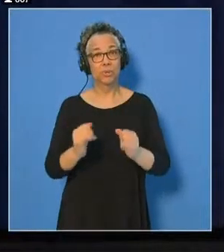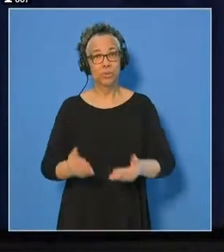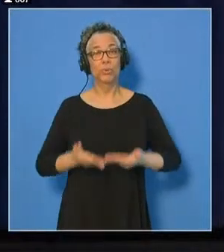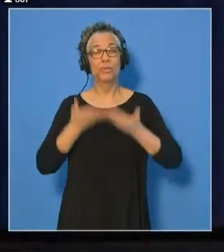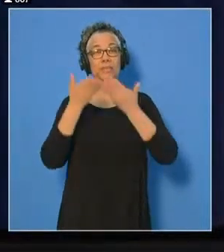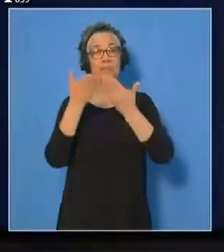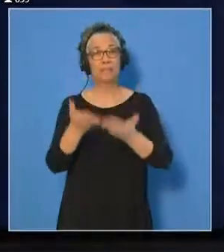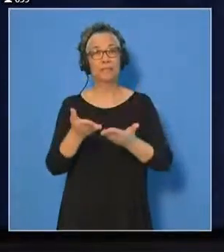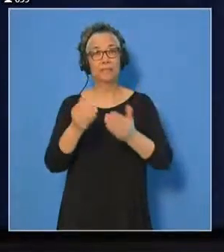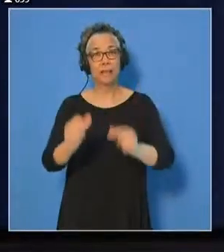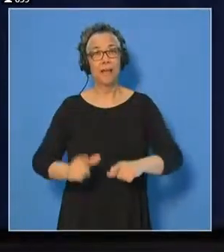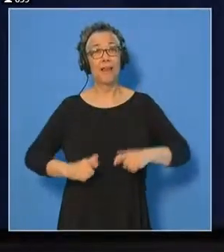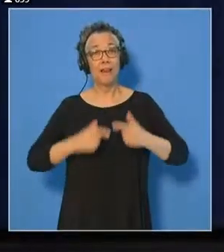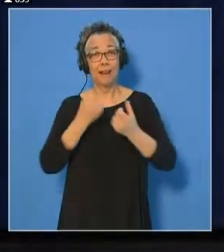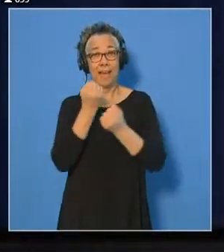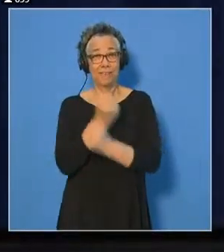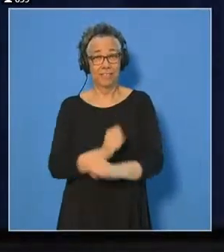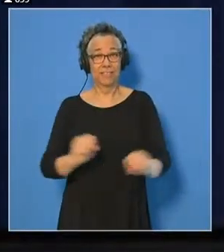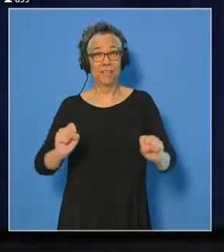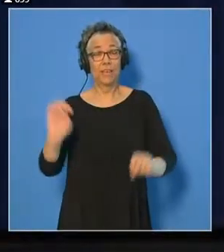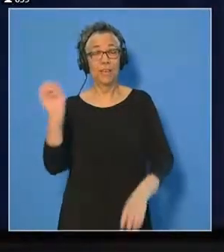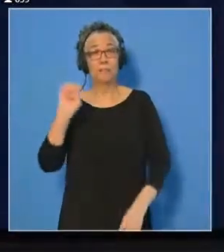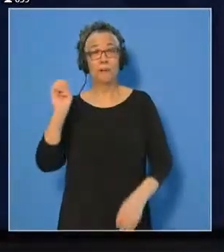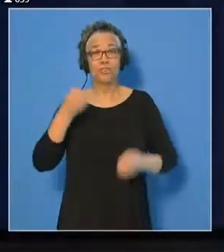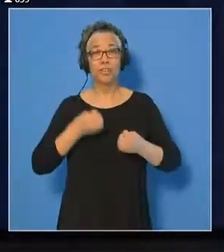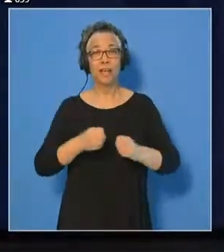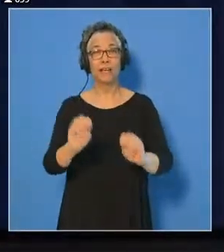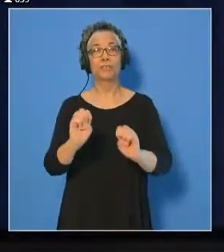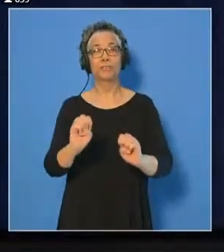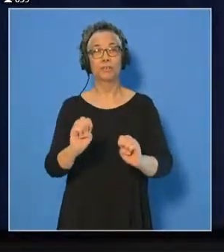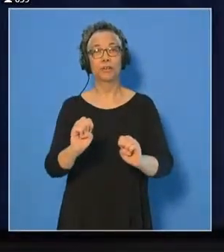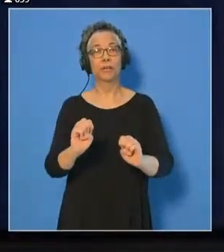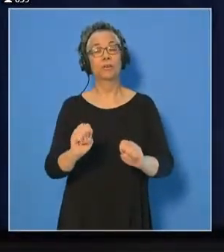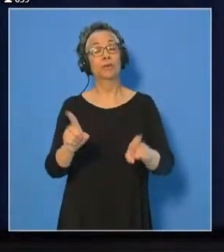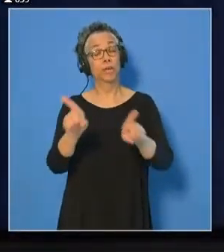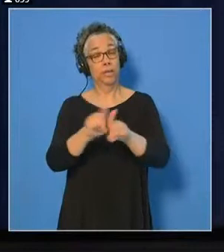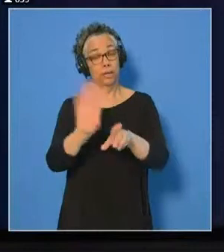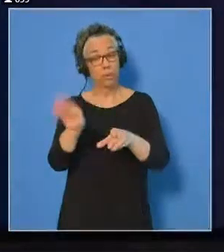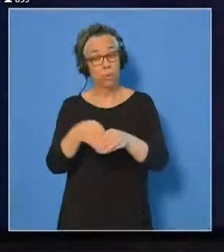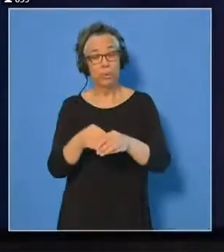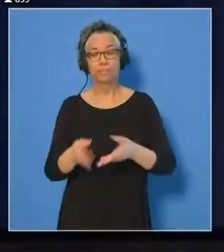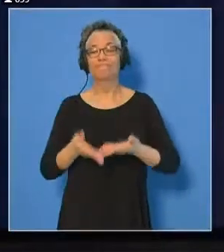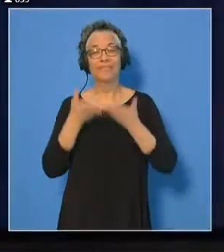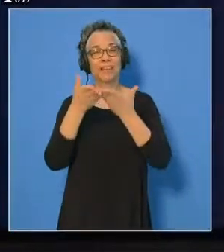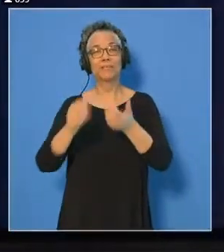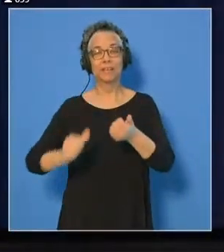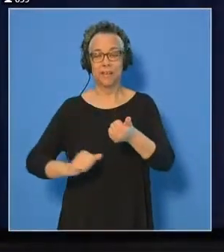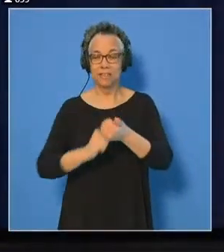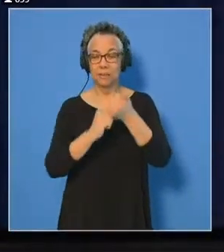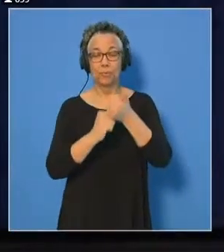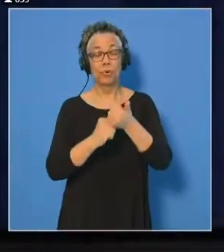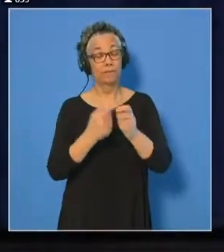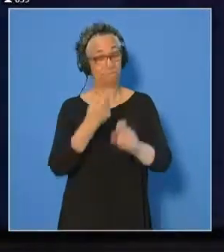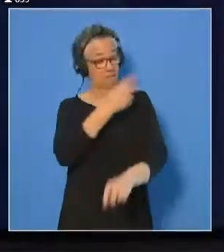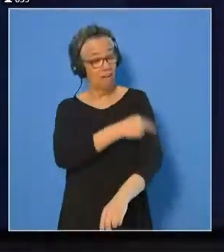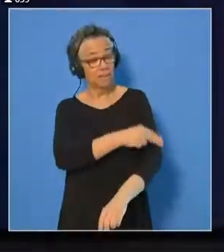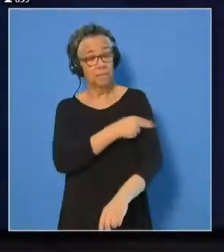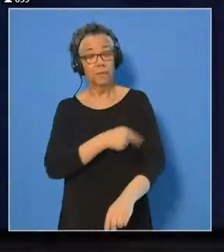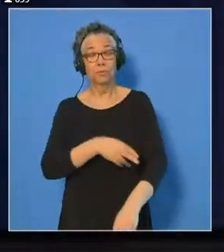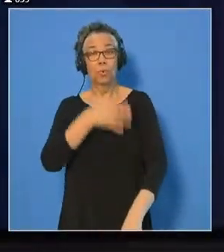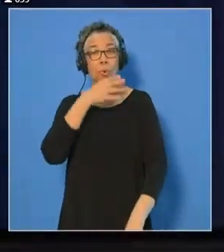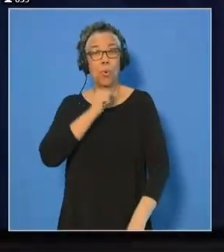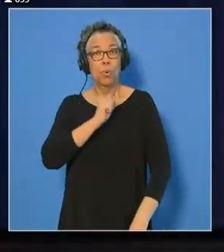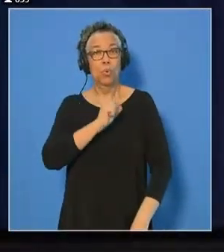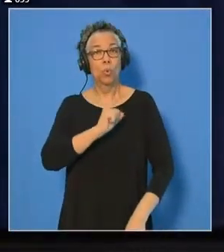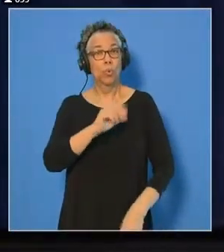contributed this life-saving emergency efforts, including sourcing and funding extra support for the hospital, seniors' homes,